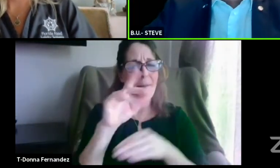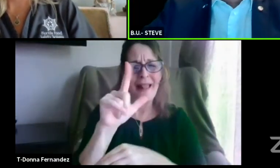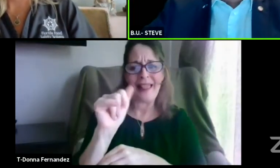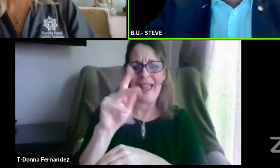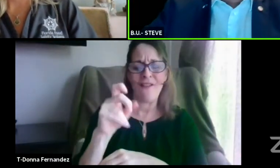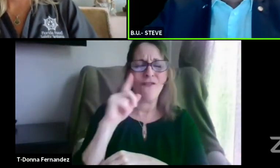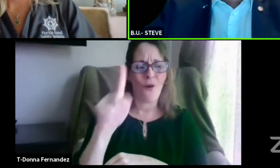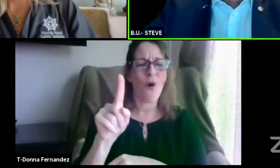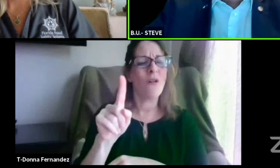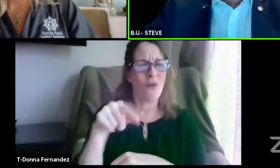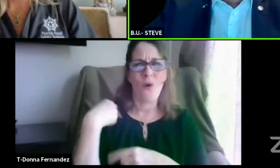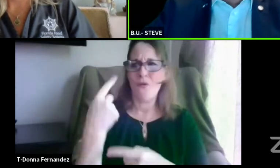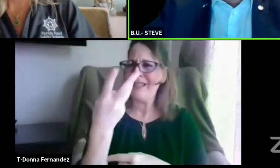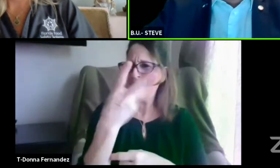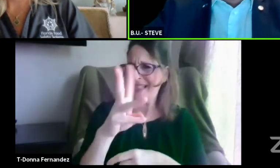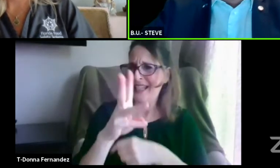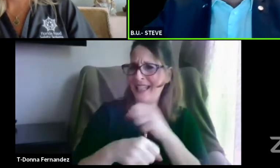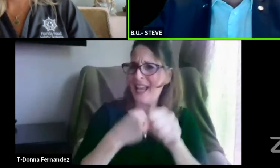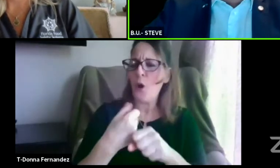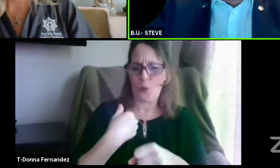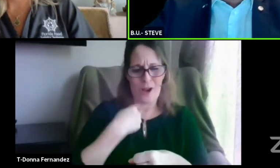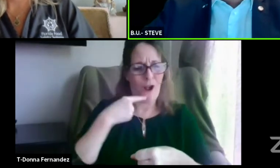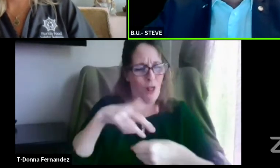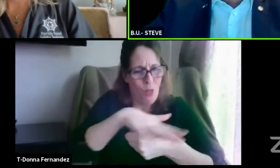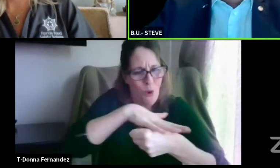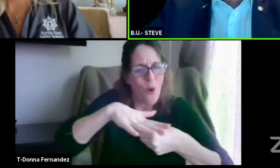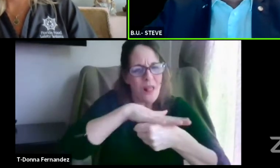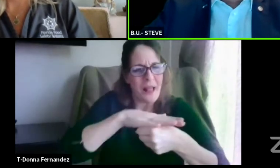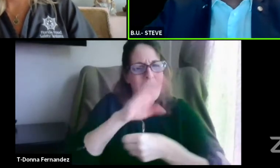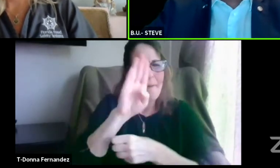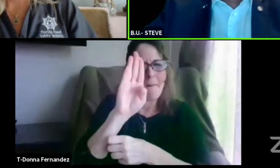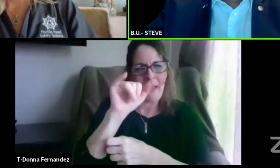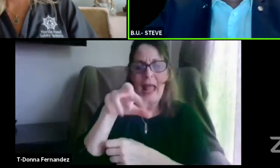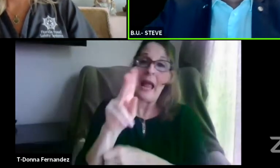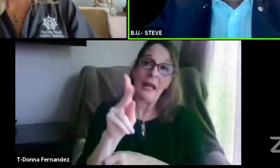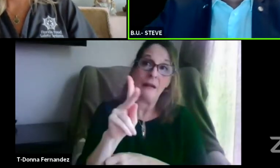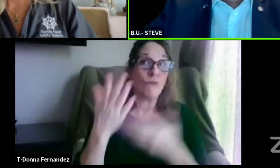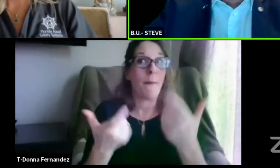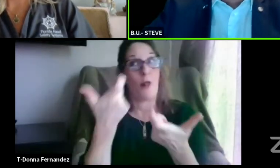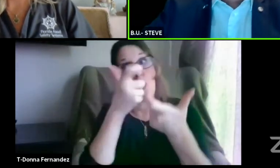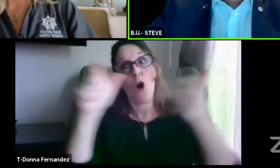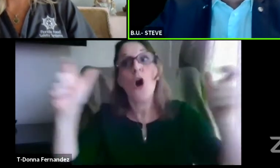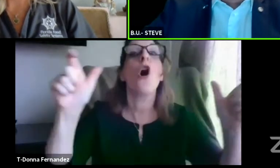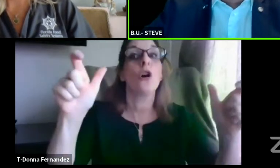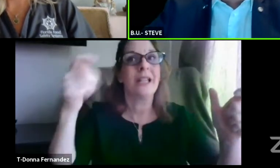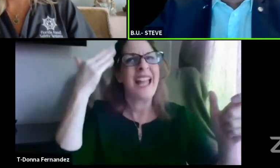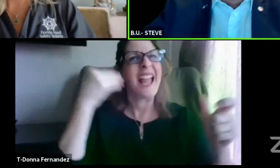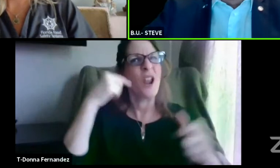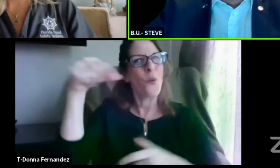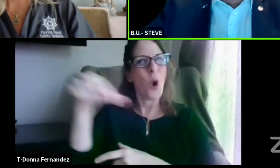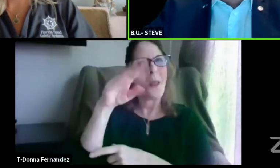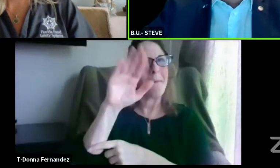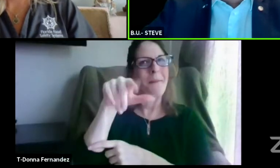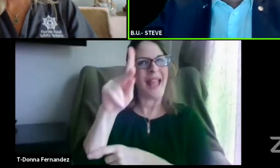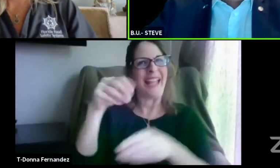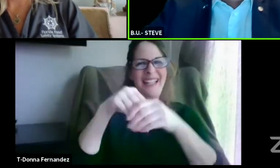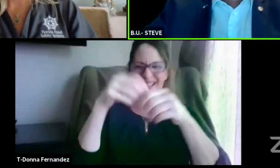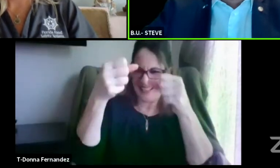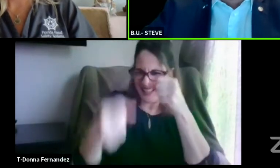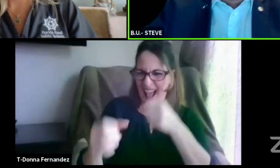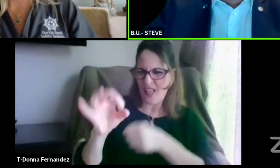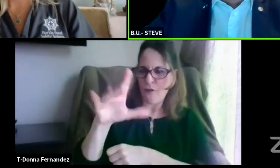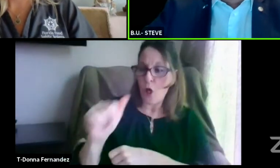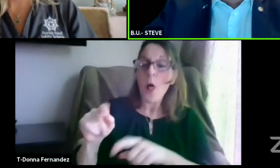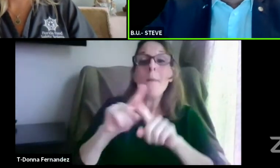We're a locally headquartered bank, probably the largest locally headquartered bank in South Florida, with our main